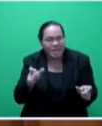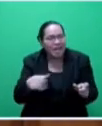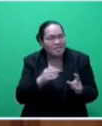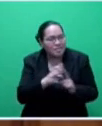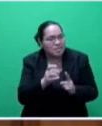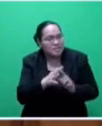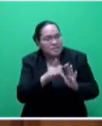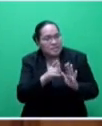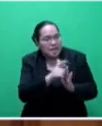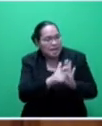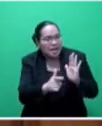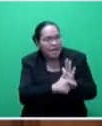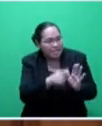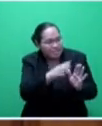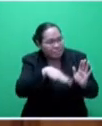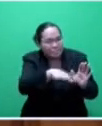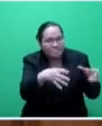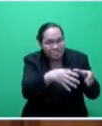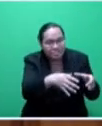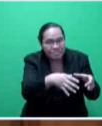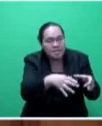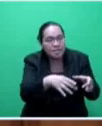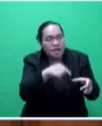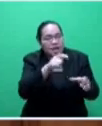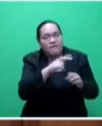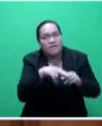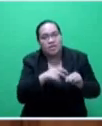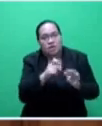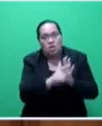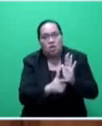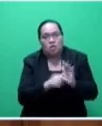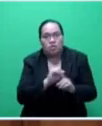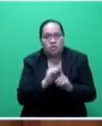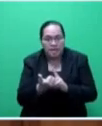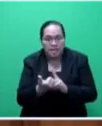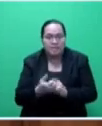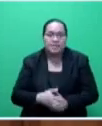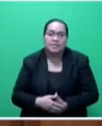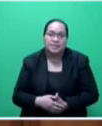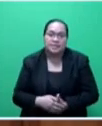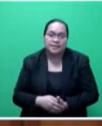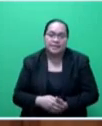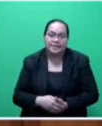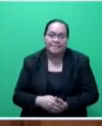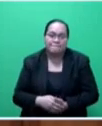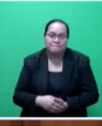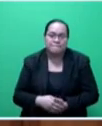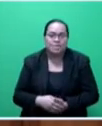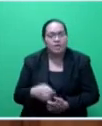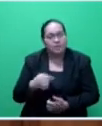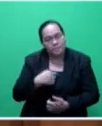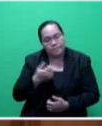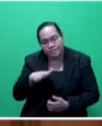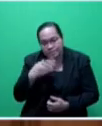legal fraternity, and in this case, the Fiji Law Society. So, as I said, Mr.